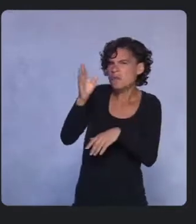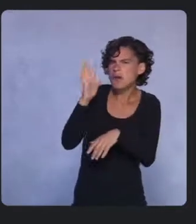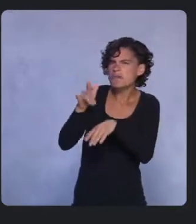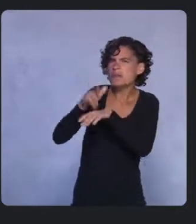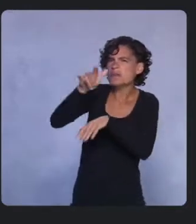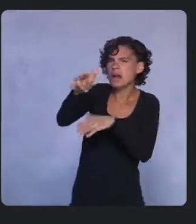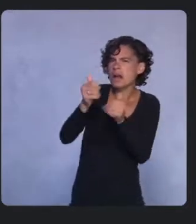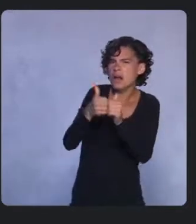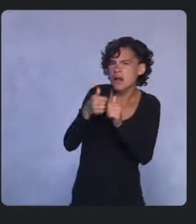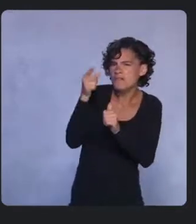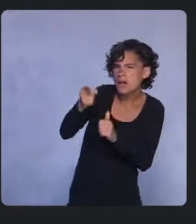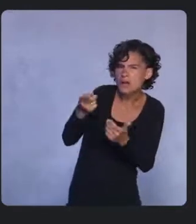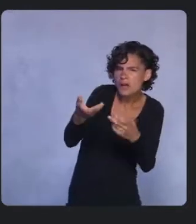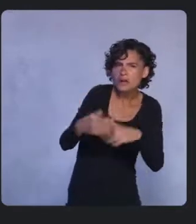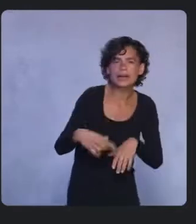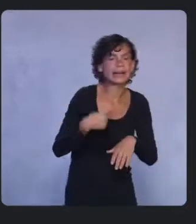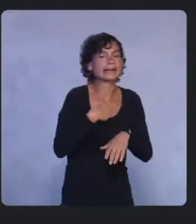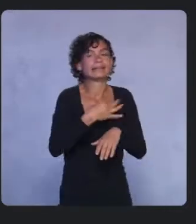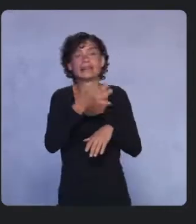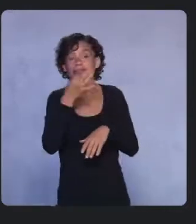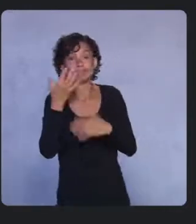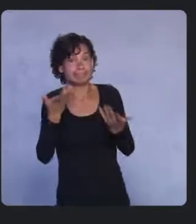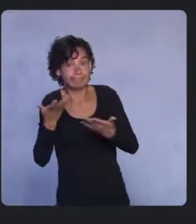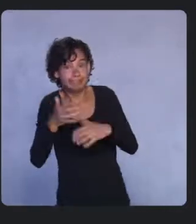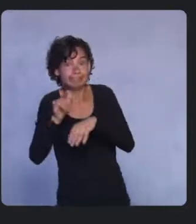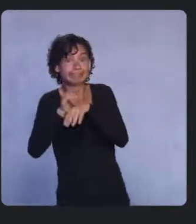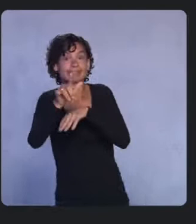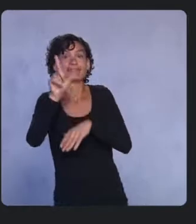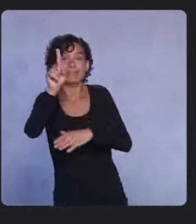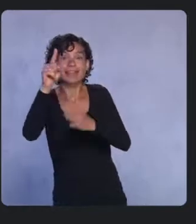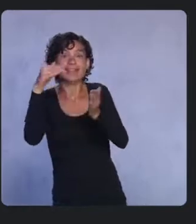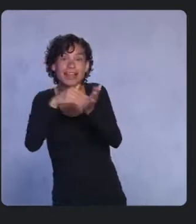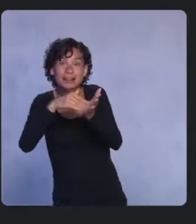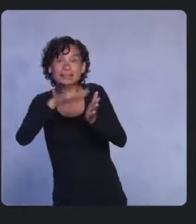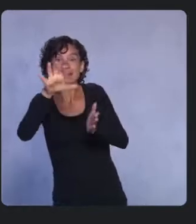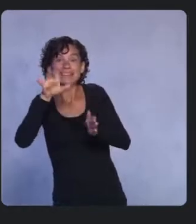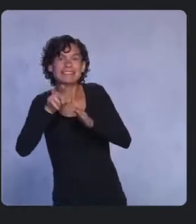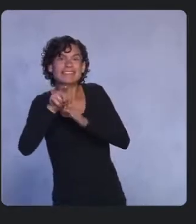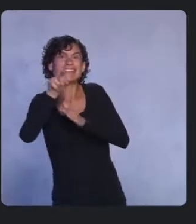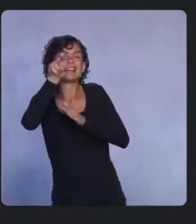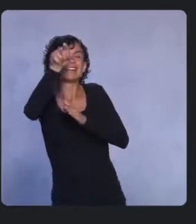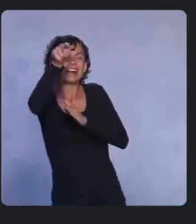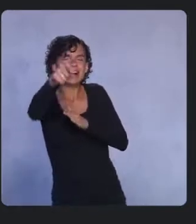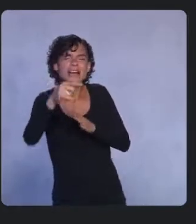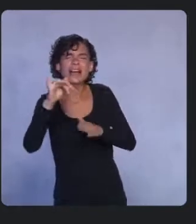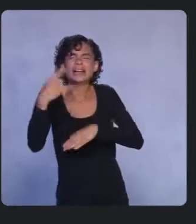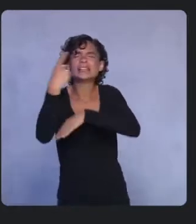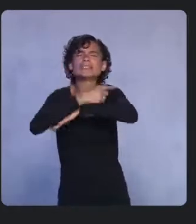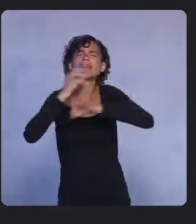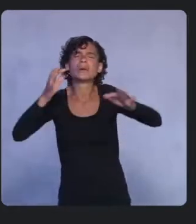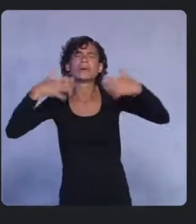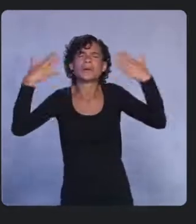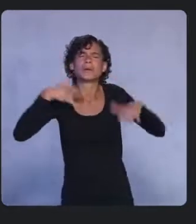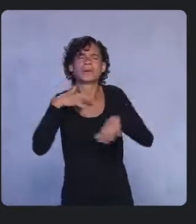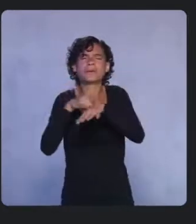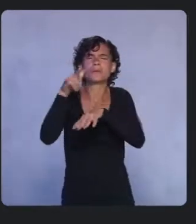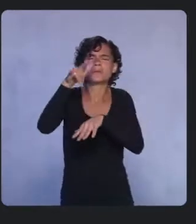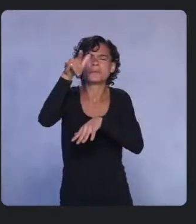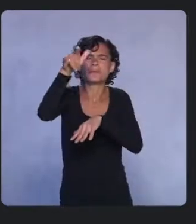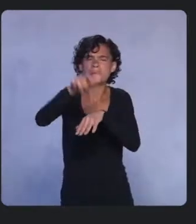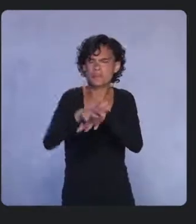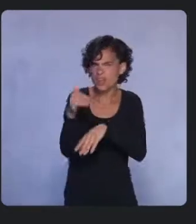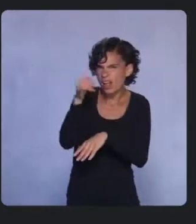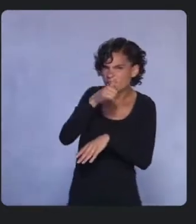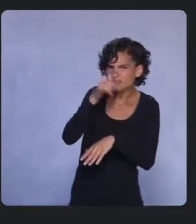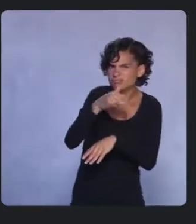I've flown over about 1,500 feet. The wind was perfect that day. Wow, that's really far. That must have been quite a